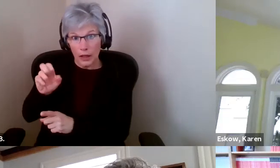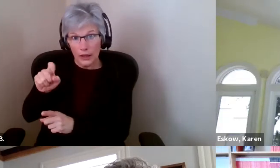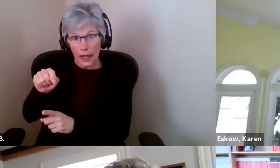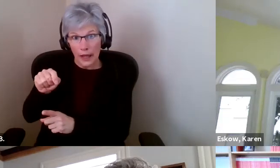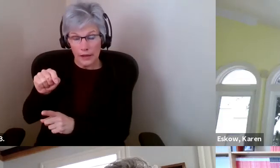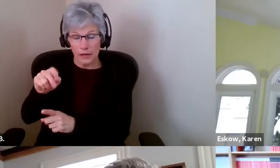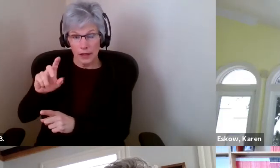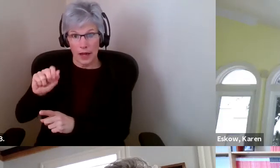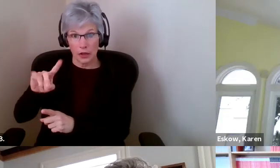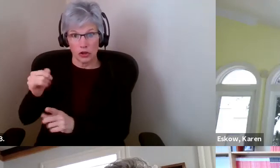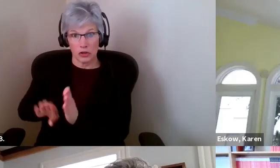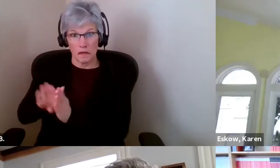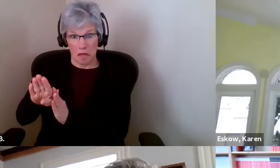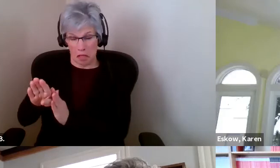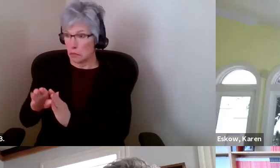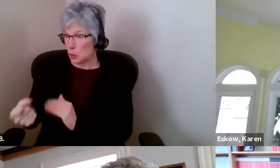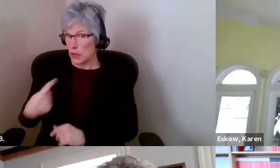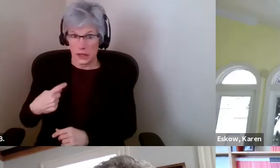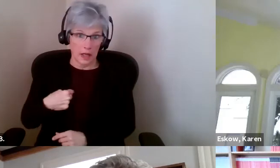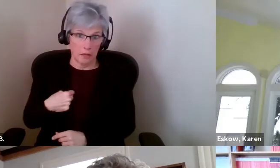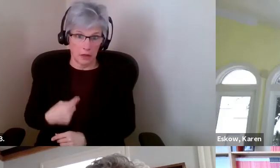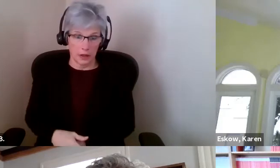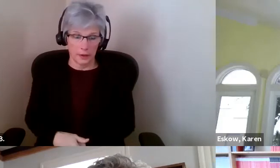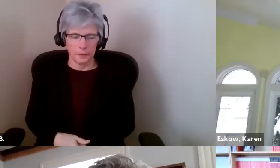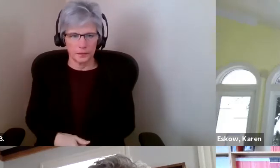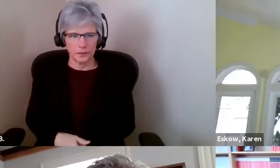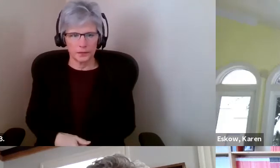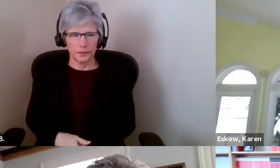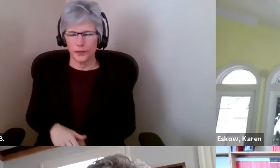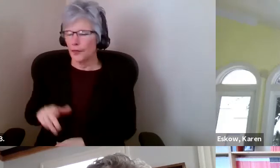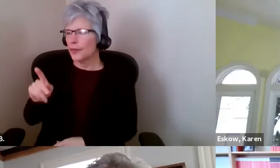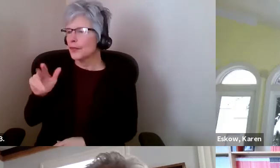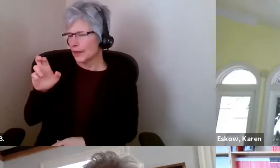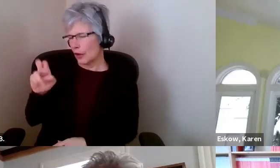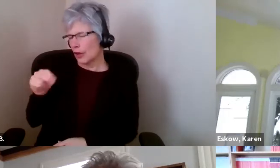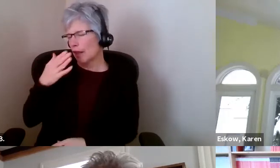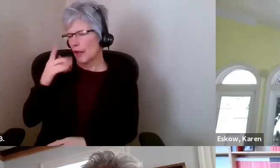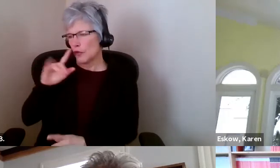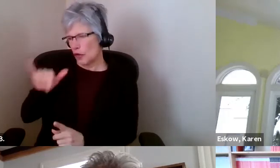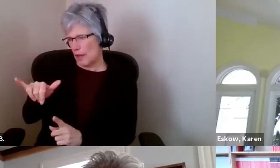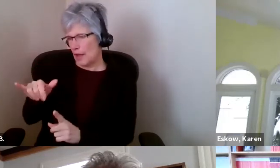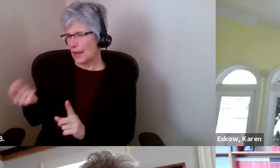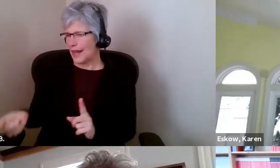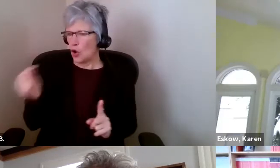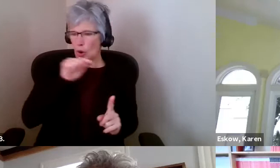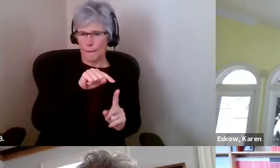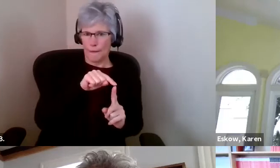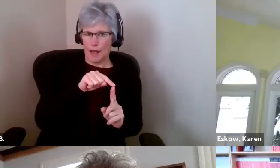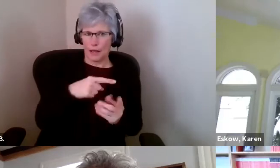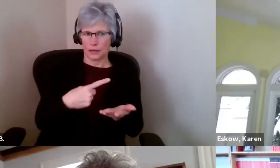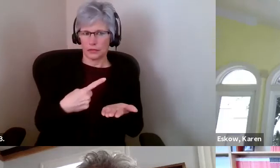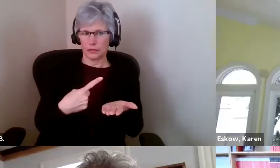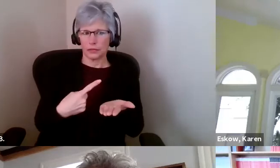well. Great, thank you for that. So now we want to go back to the conversation about the process we